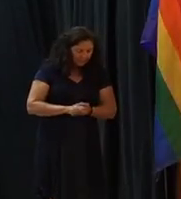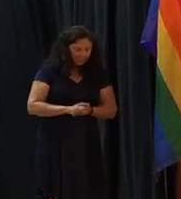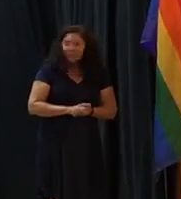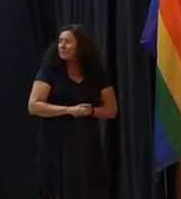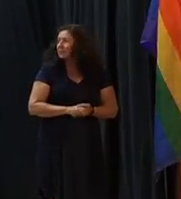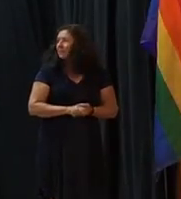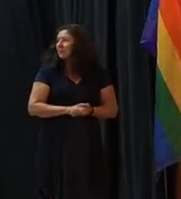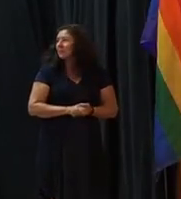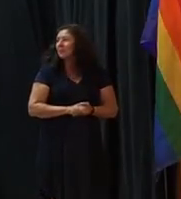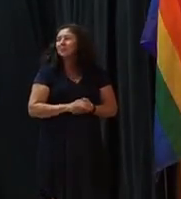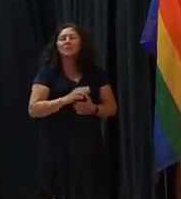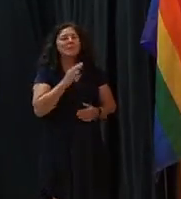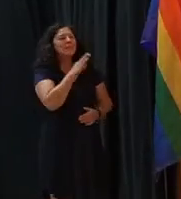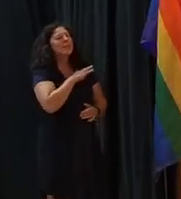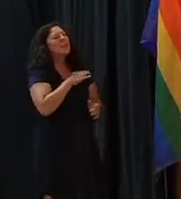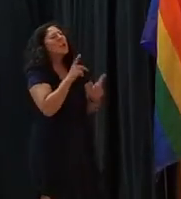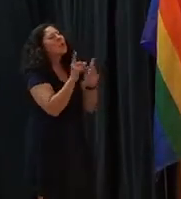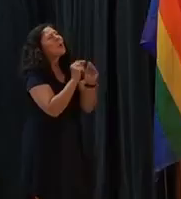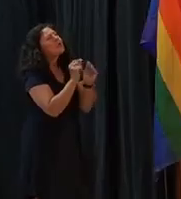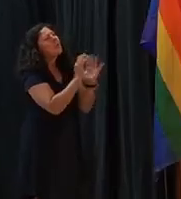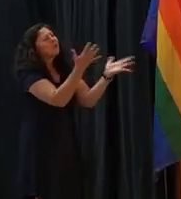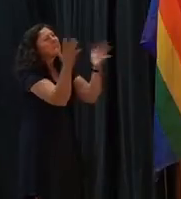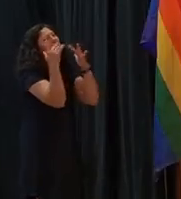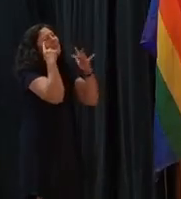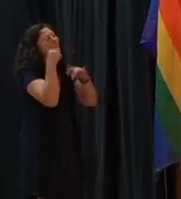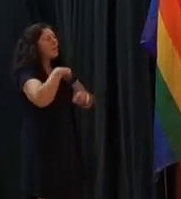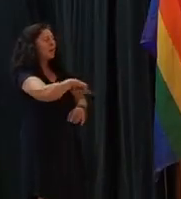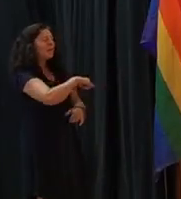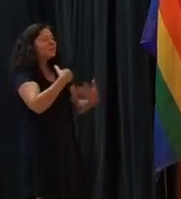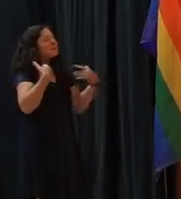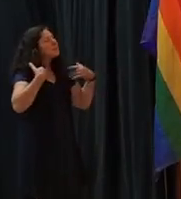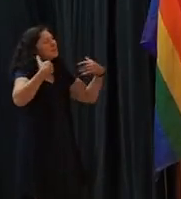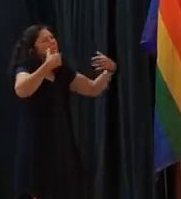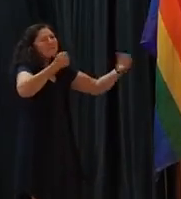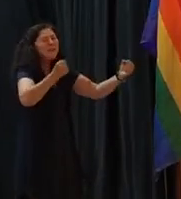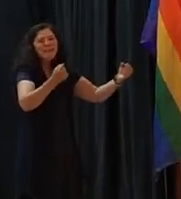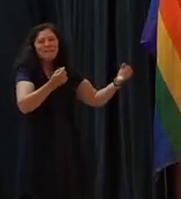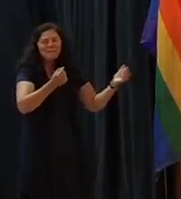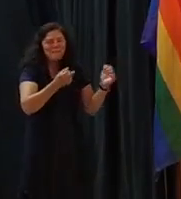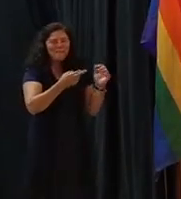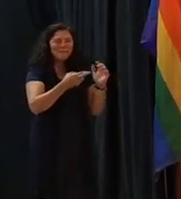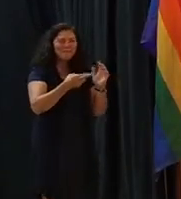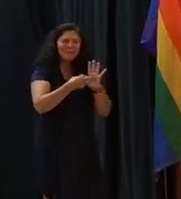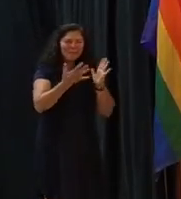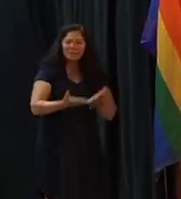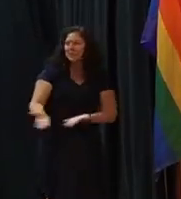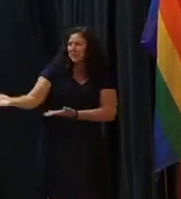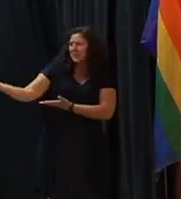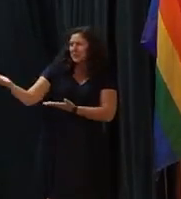One more huge round of applause for our brave panelists.